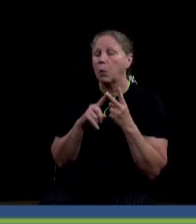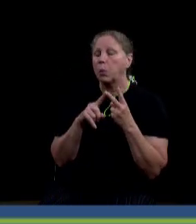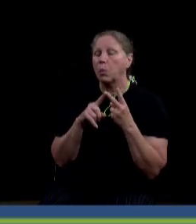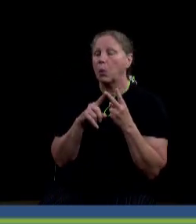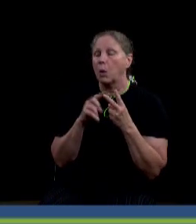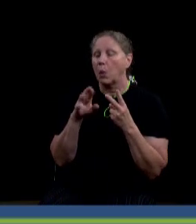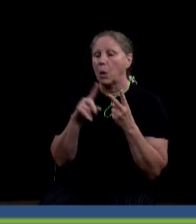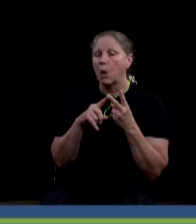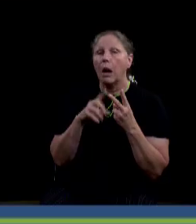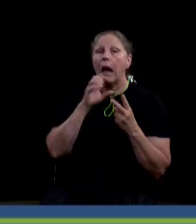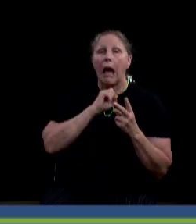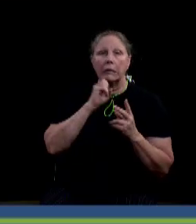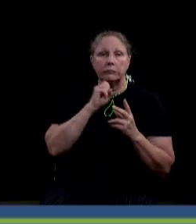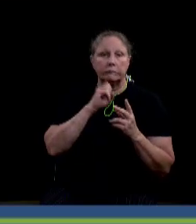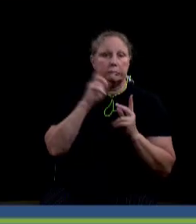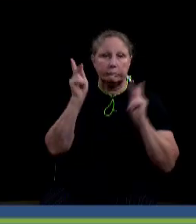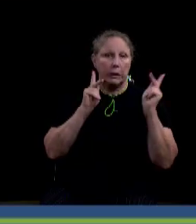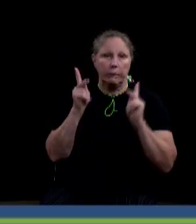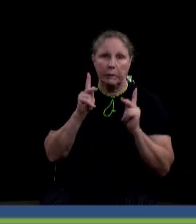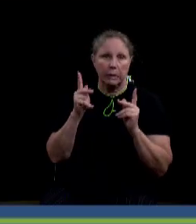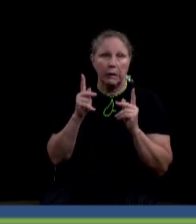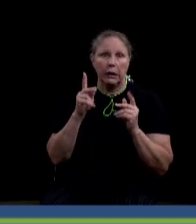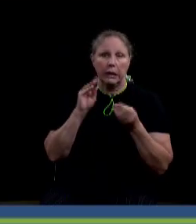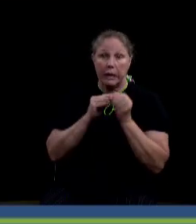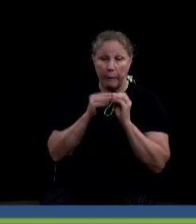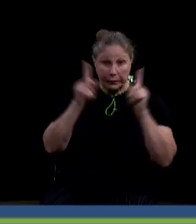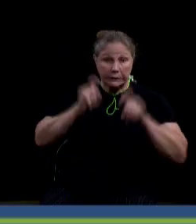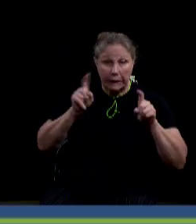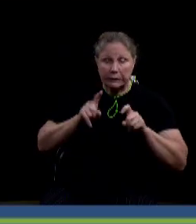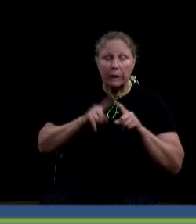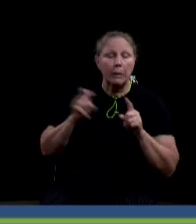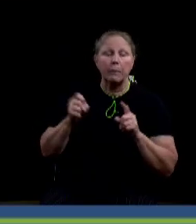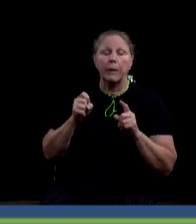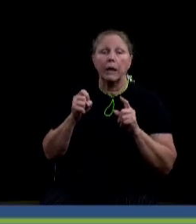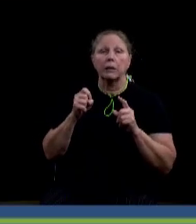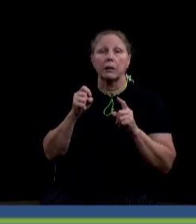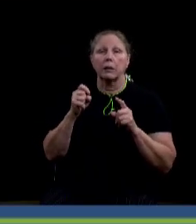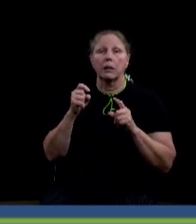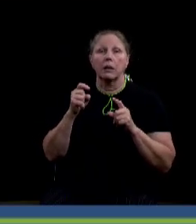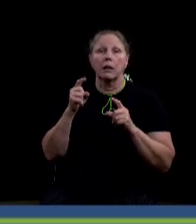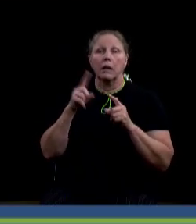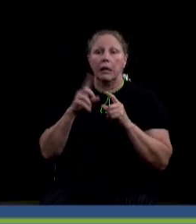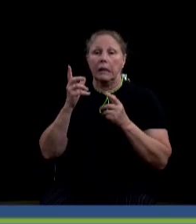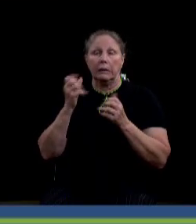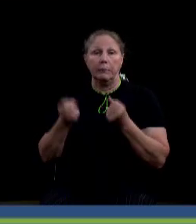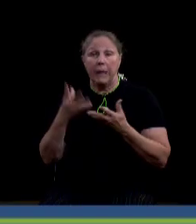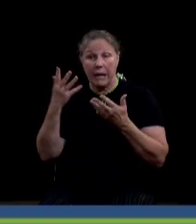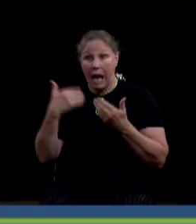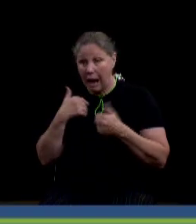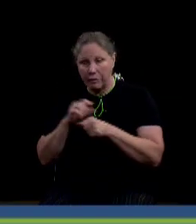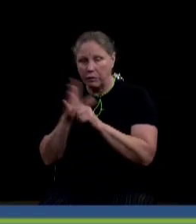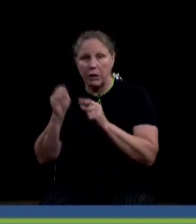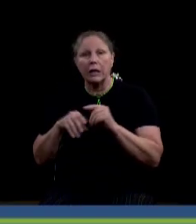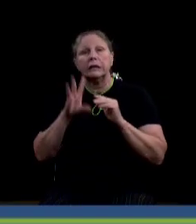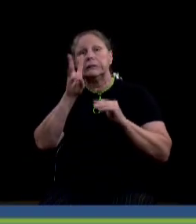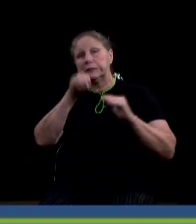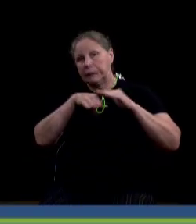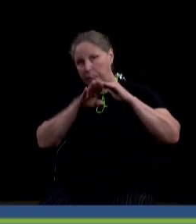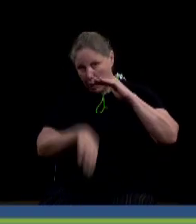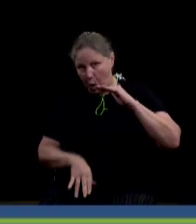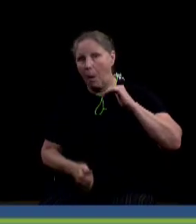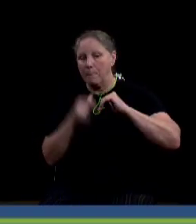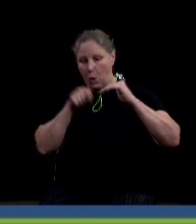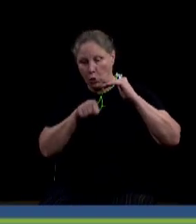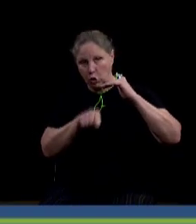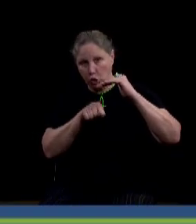Dr. Gray, you said it's 60 and under. And so that's where we're seeing a lot of our positives. And that's the part that's concerning to me. I know that,